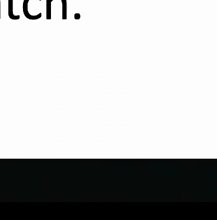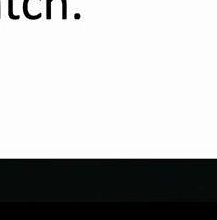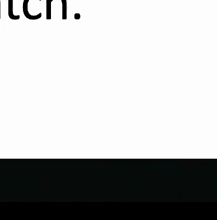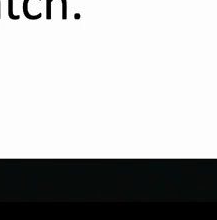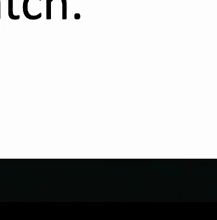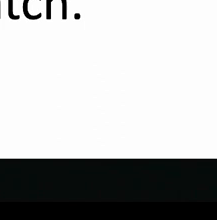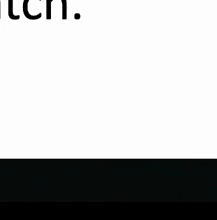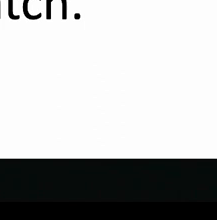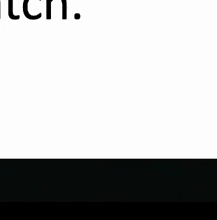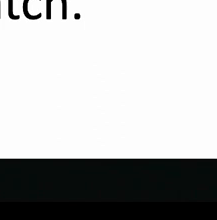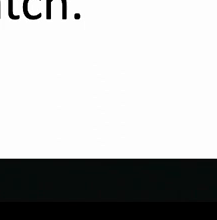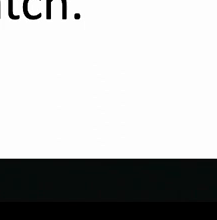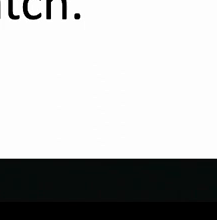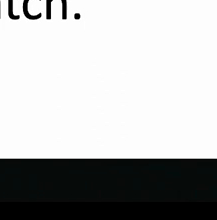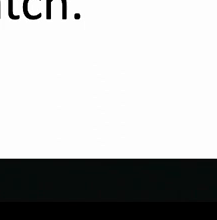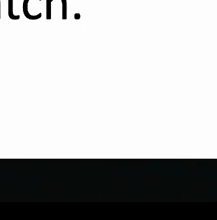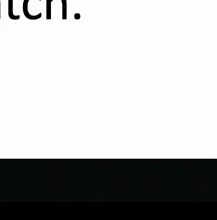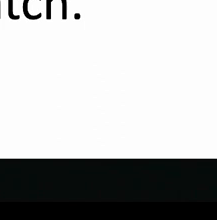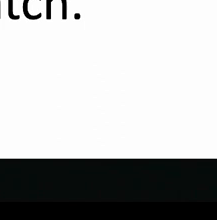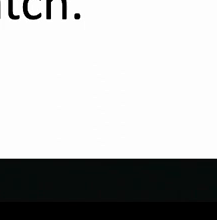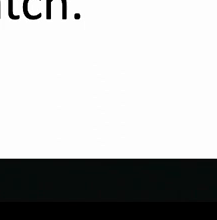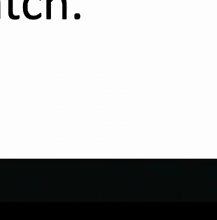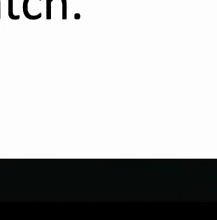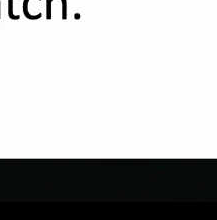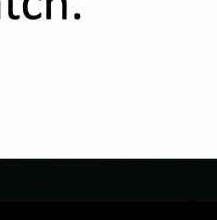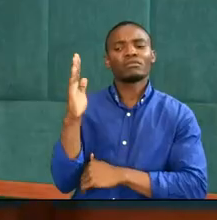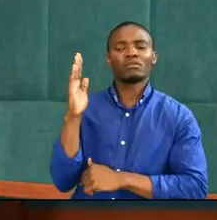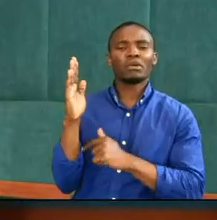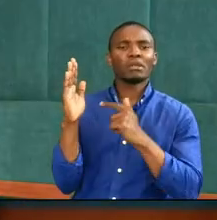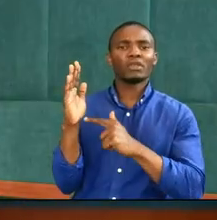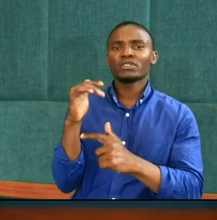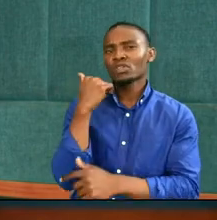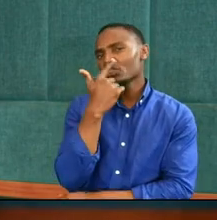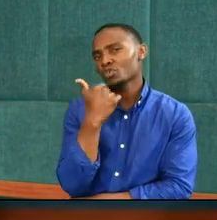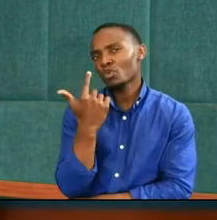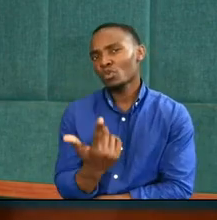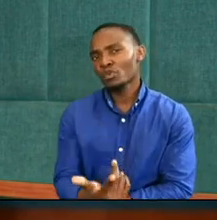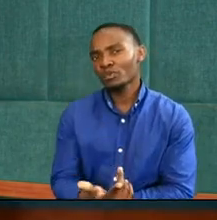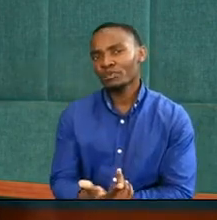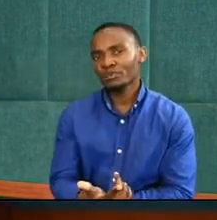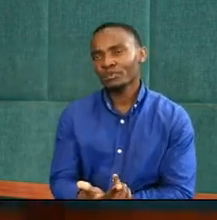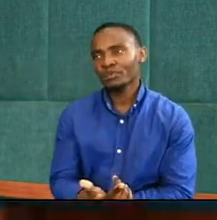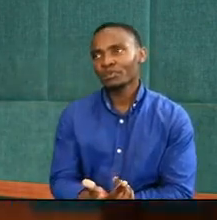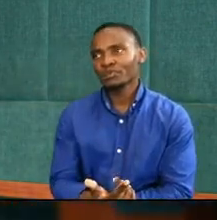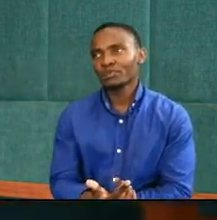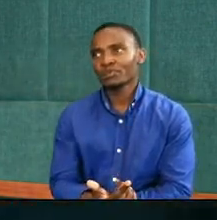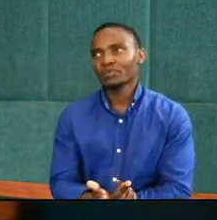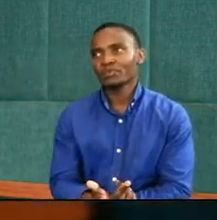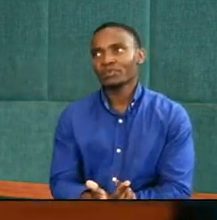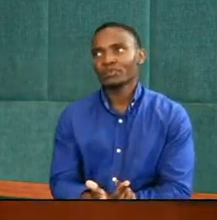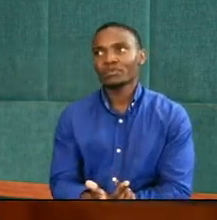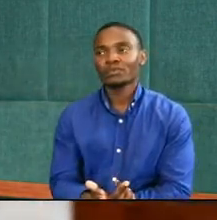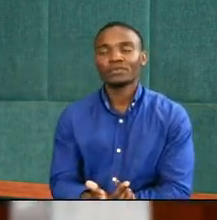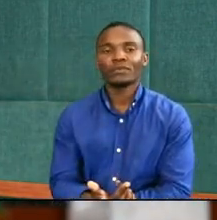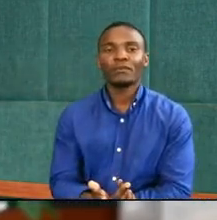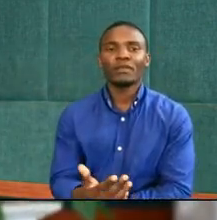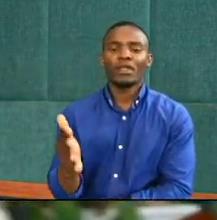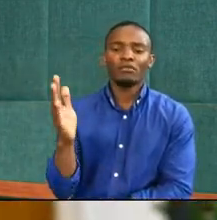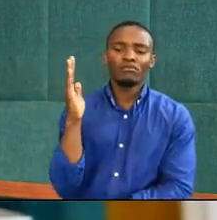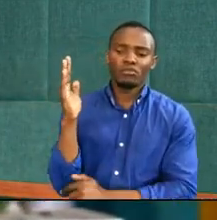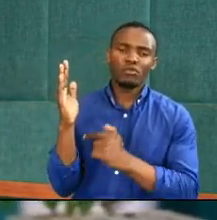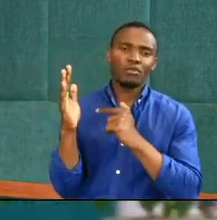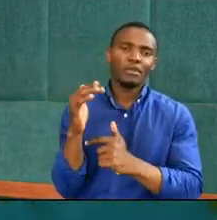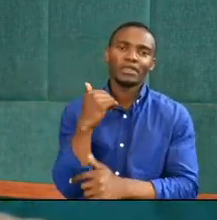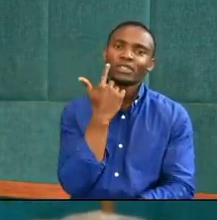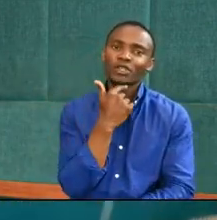church. And then who do you think the doorkeeper represent?